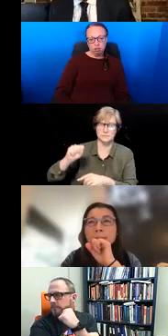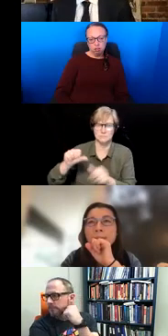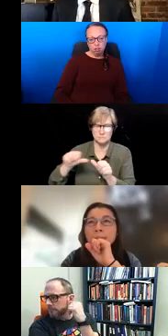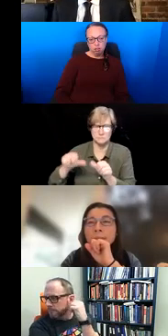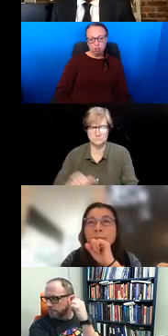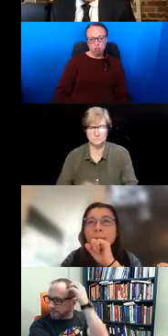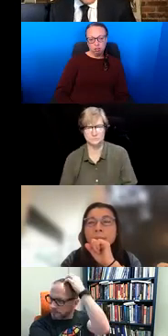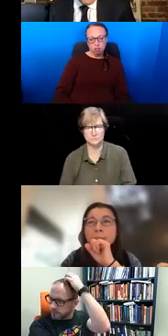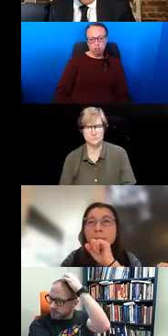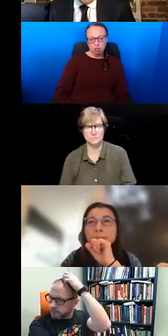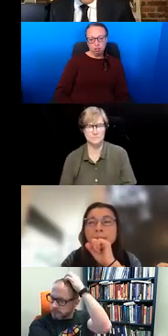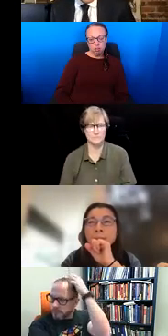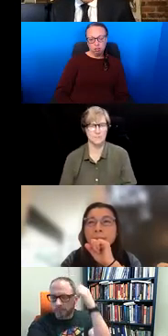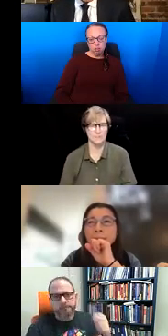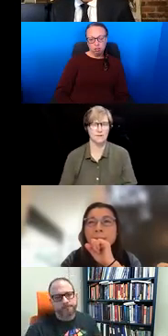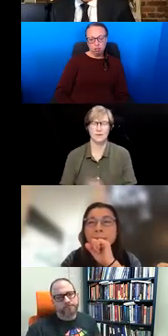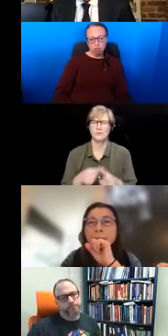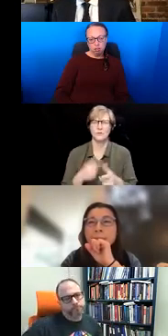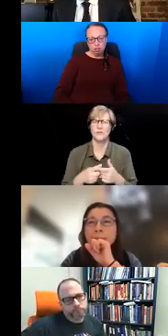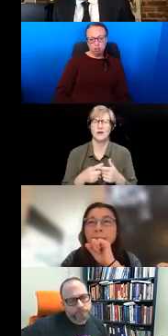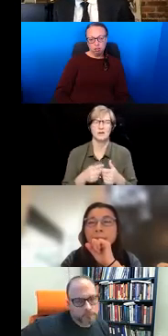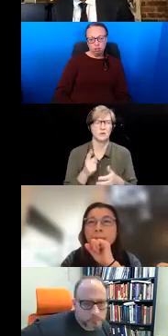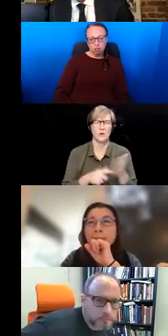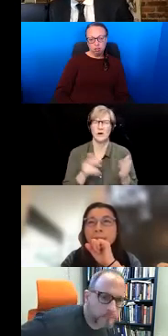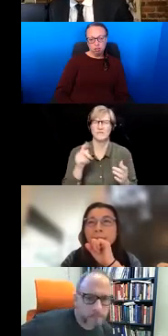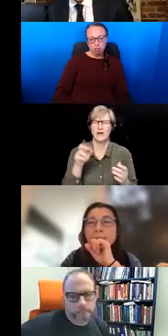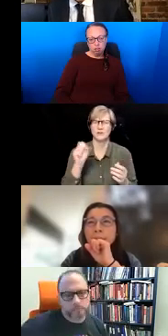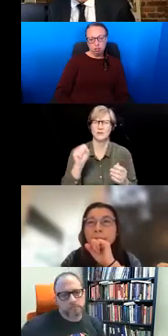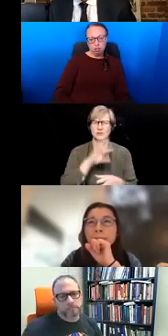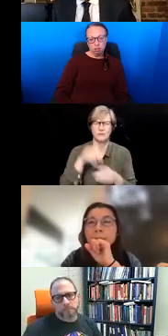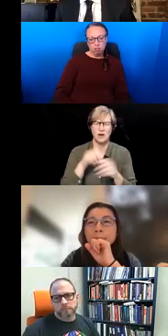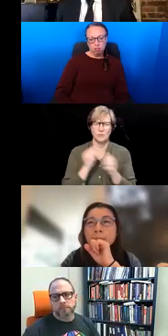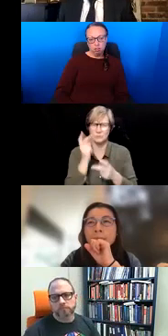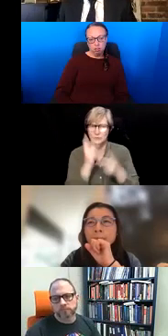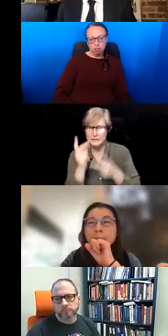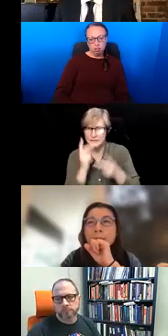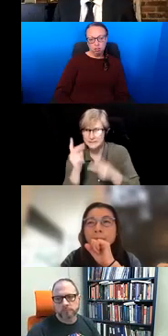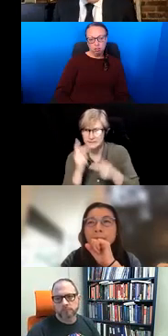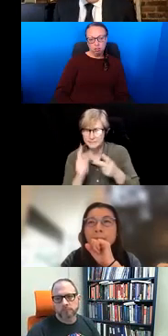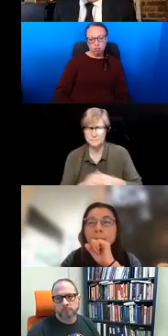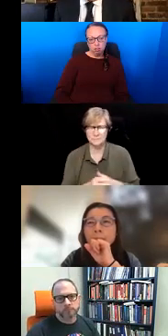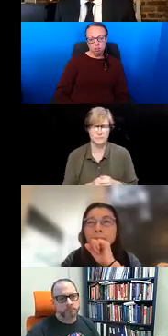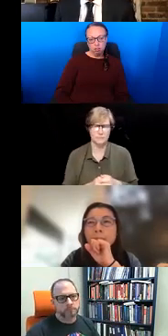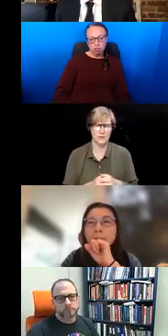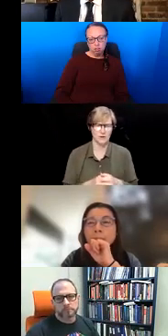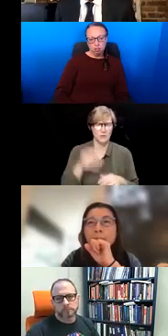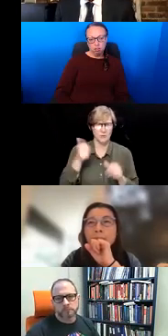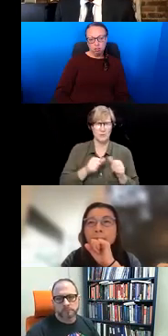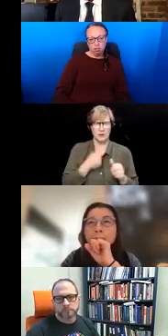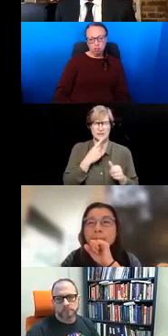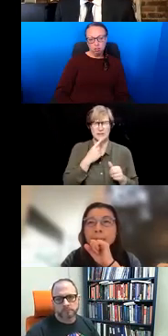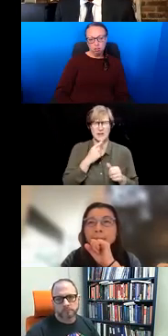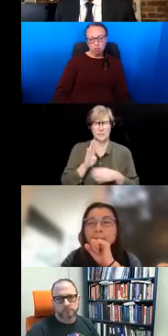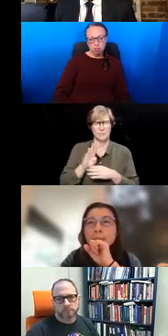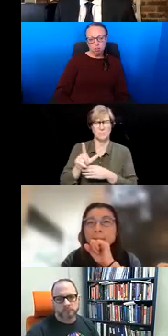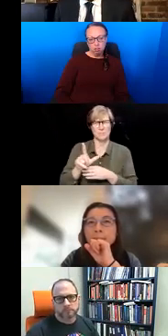Thinking about the factors that predict response to stimulation, I mentioned already a little bit about the importance of baseline impairments, that